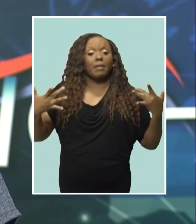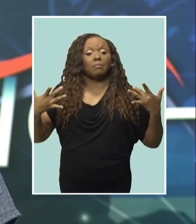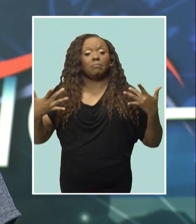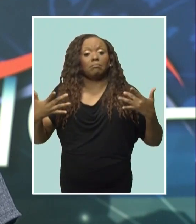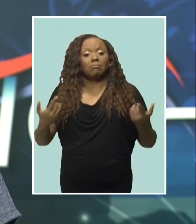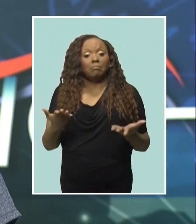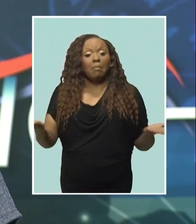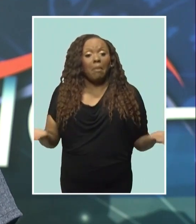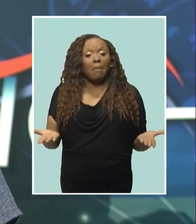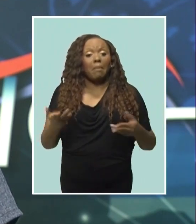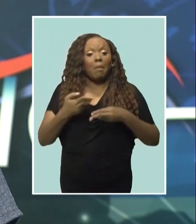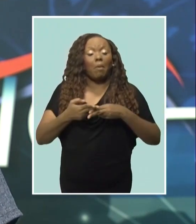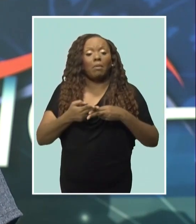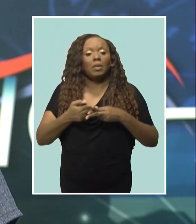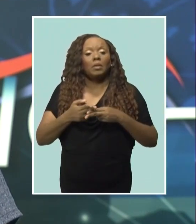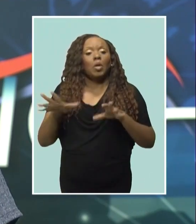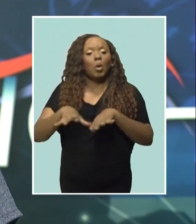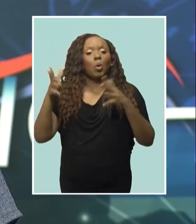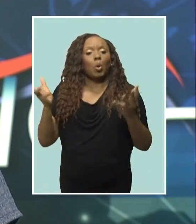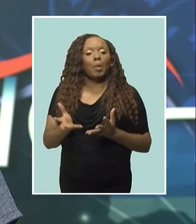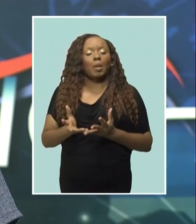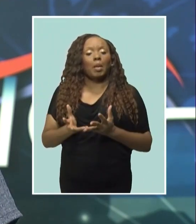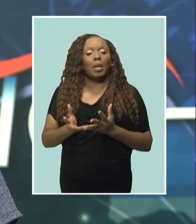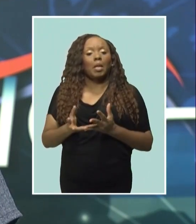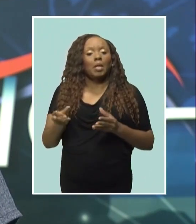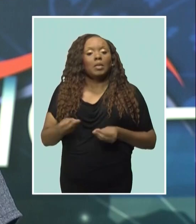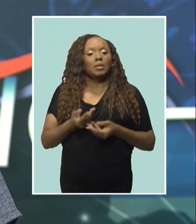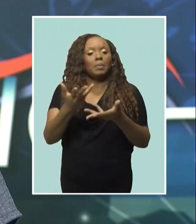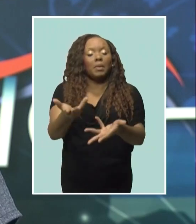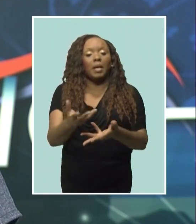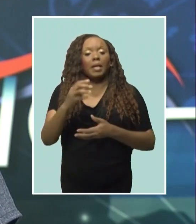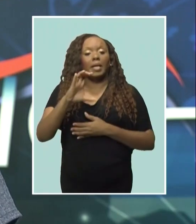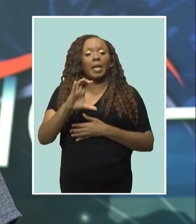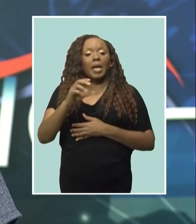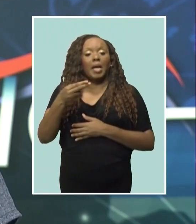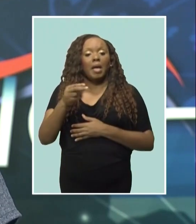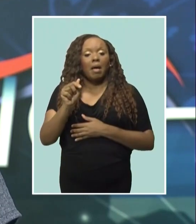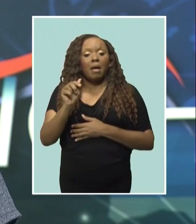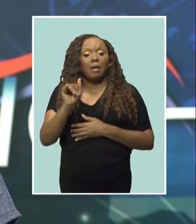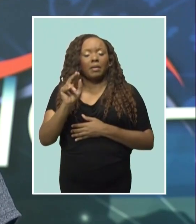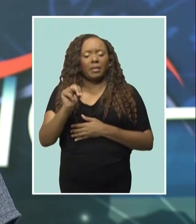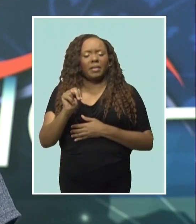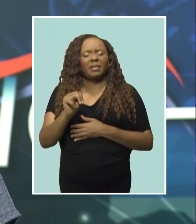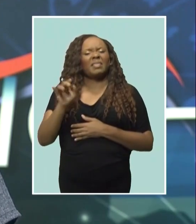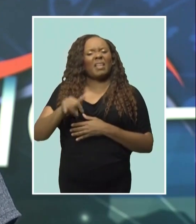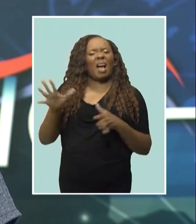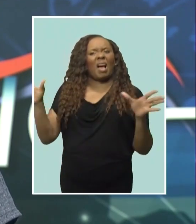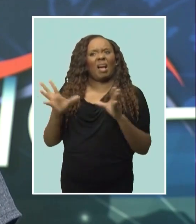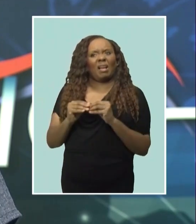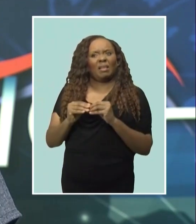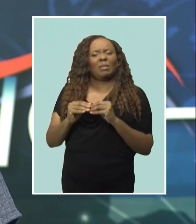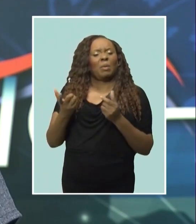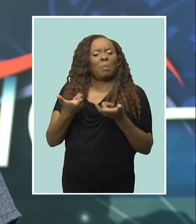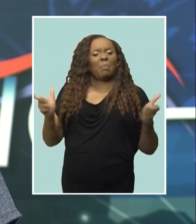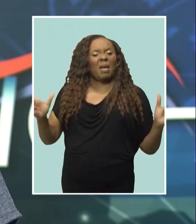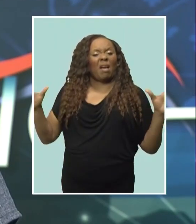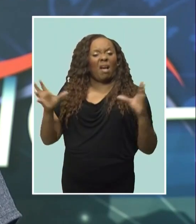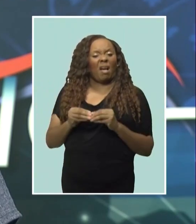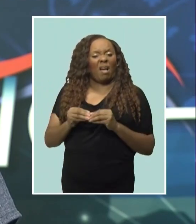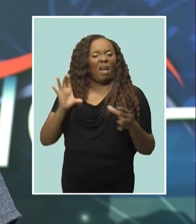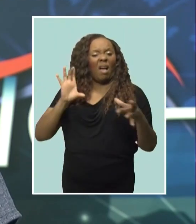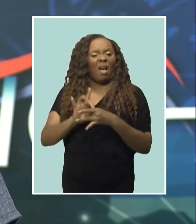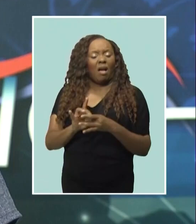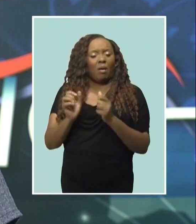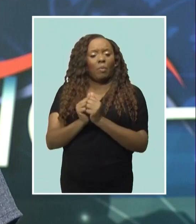Supply Chain Forum. The four-day session, which is being hosted in collaboration with the United Nations Conference on Trade and Development,